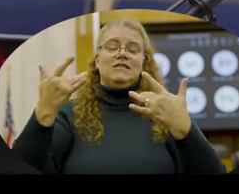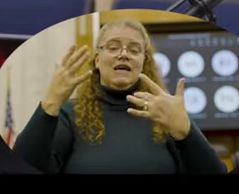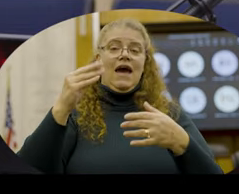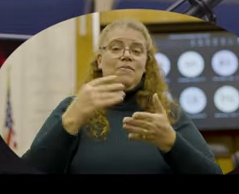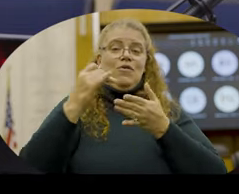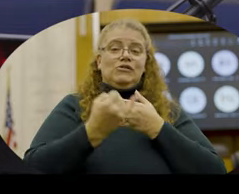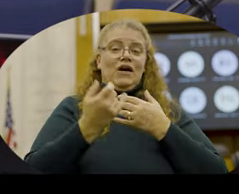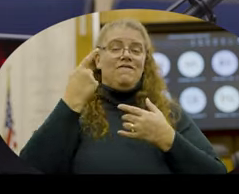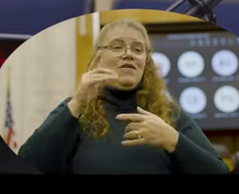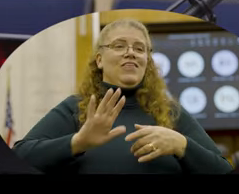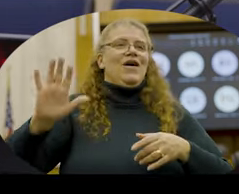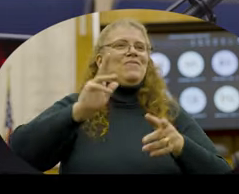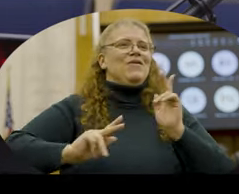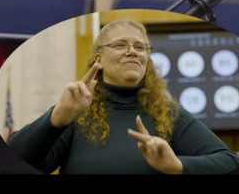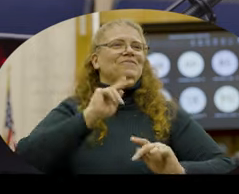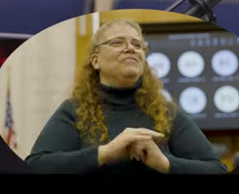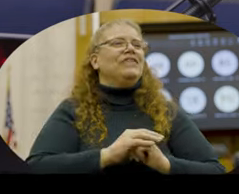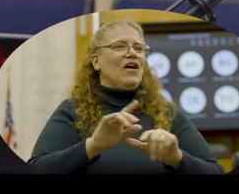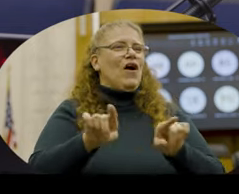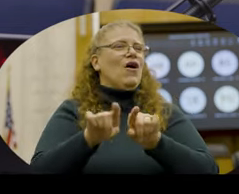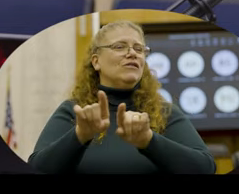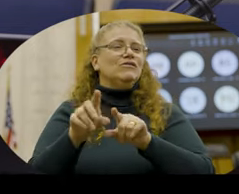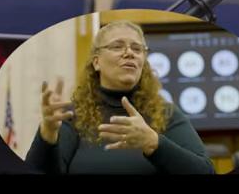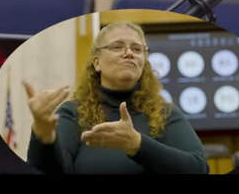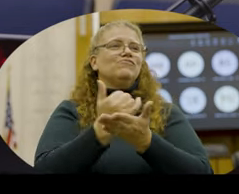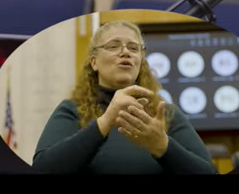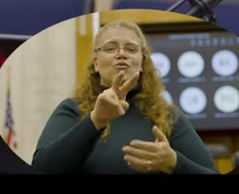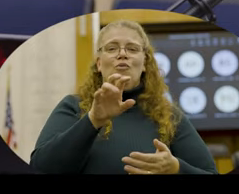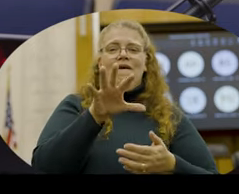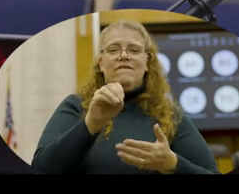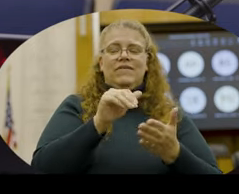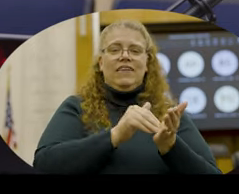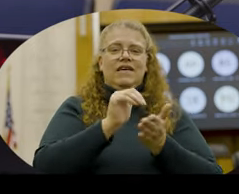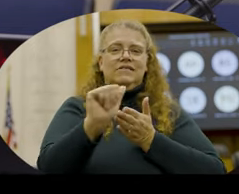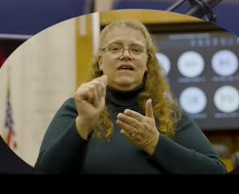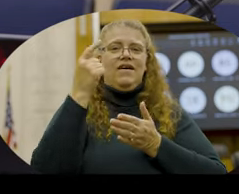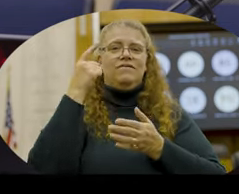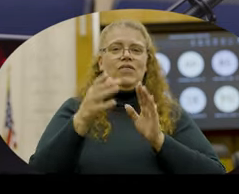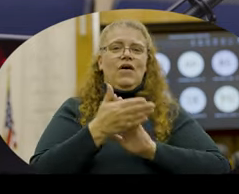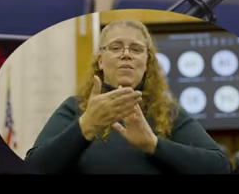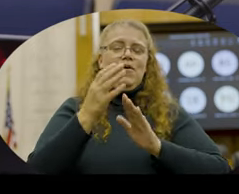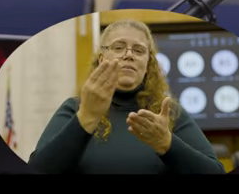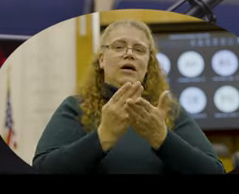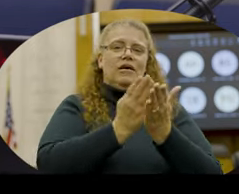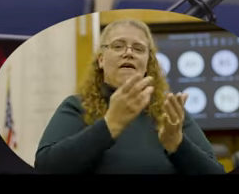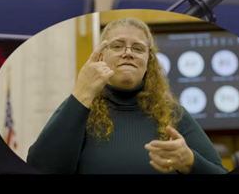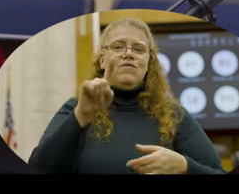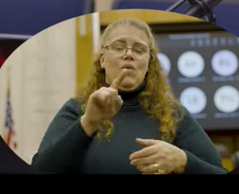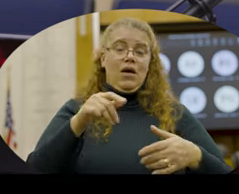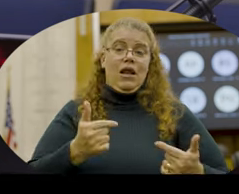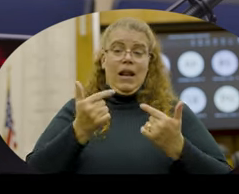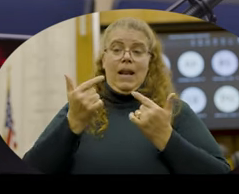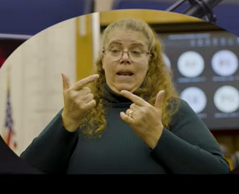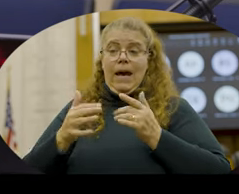better services. For example, the city has invested $3.1 million in ongoing